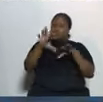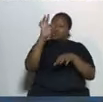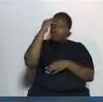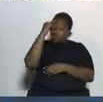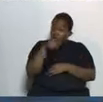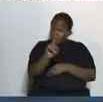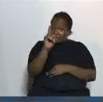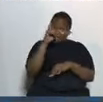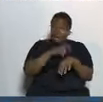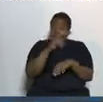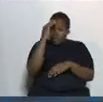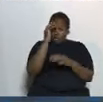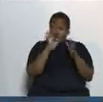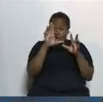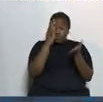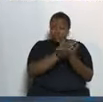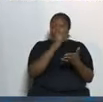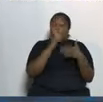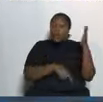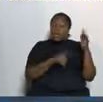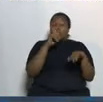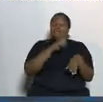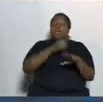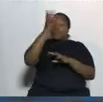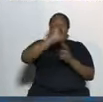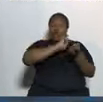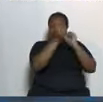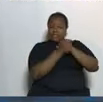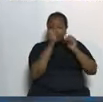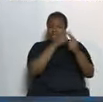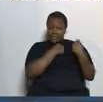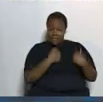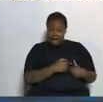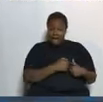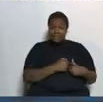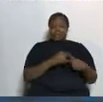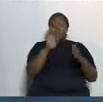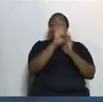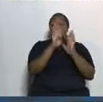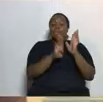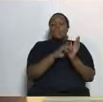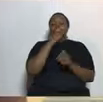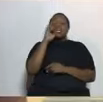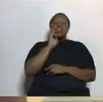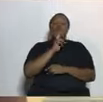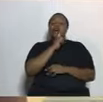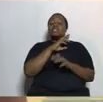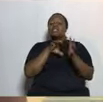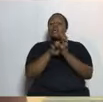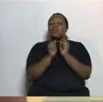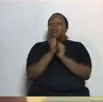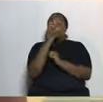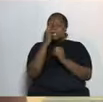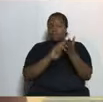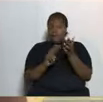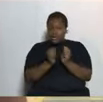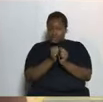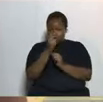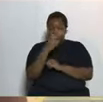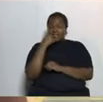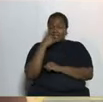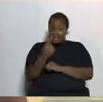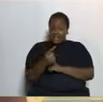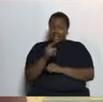is, when God has convicted your heart, the Bible says in Romans 14, verse 12, so each one of